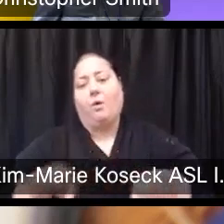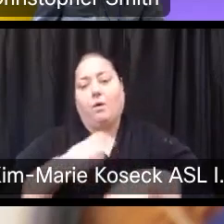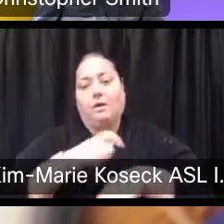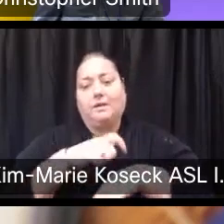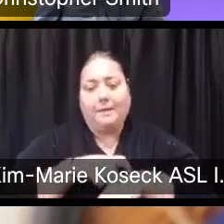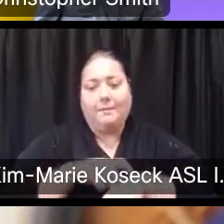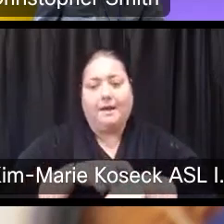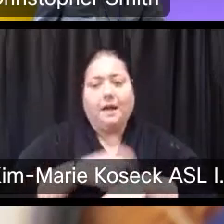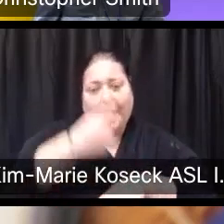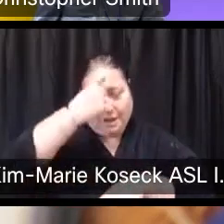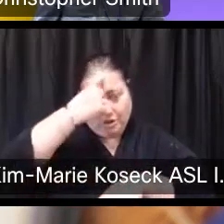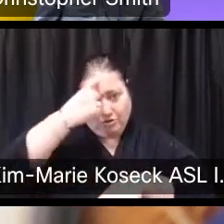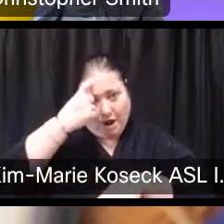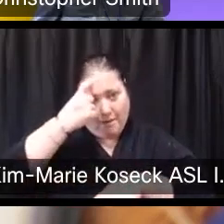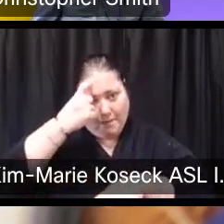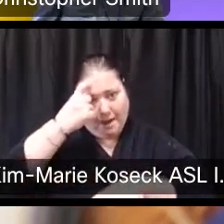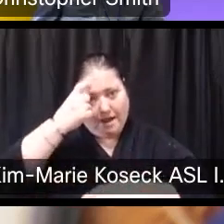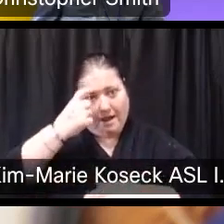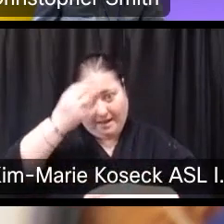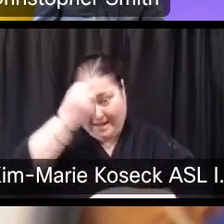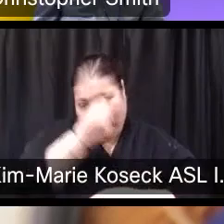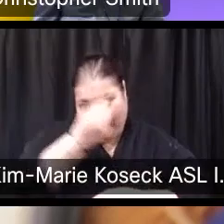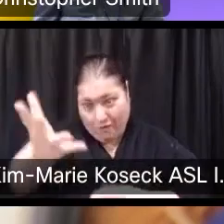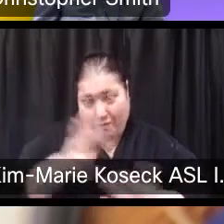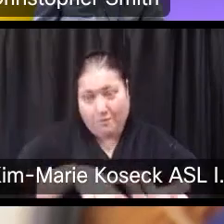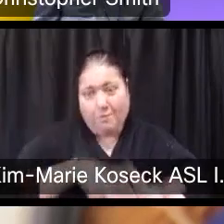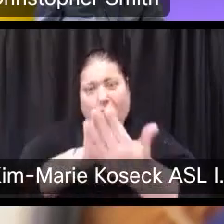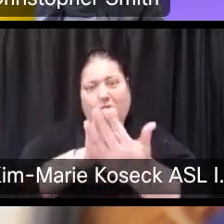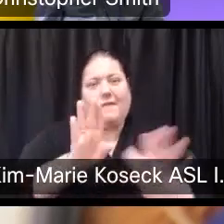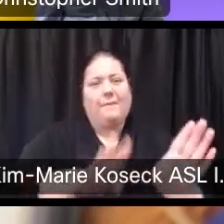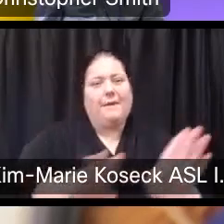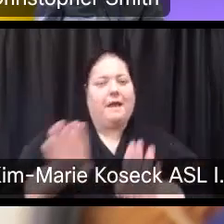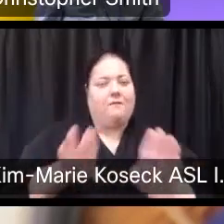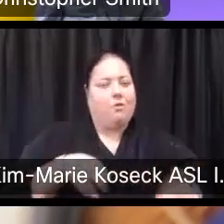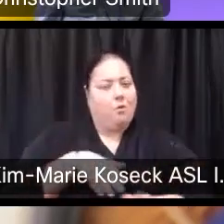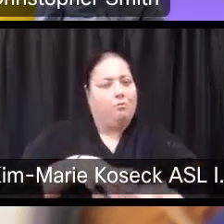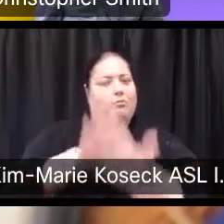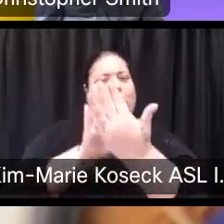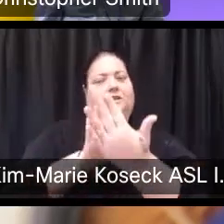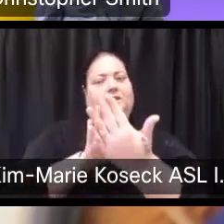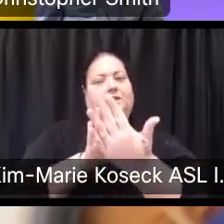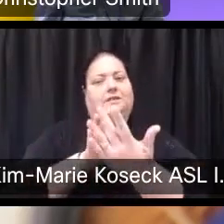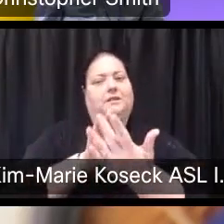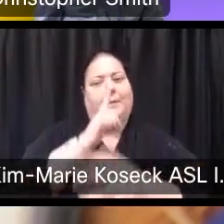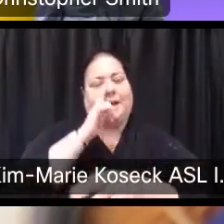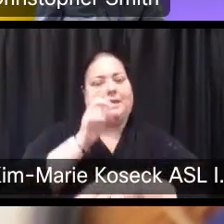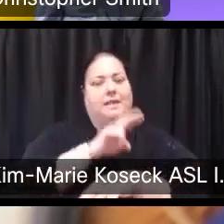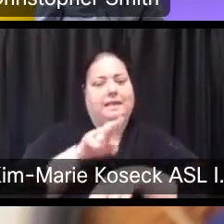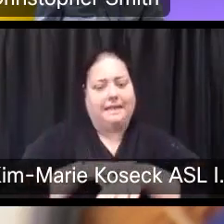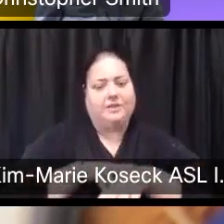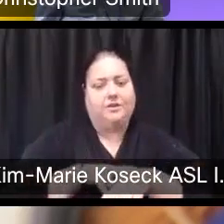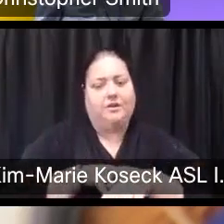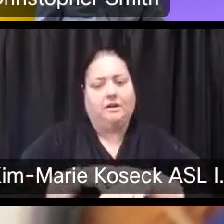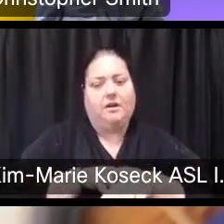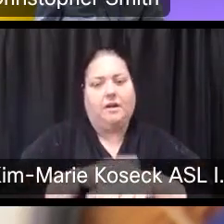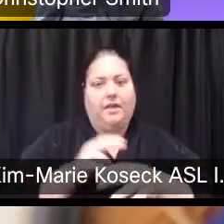a trauma-informed approach, because a lot of those behavioral approaches, because of the nature of